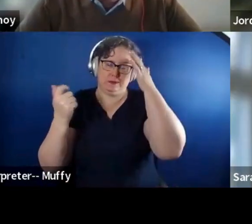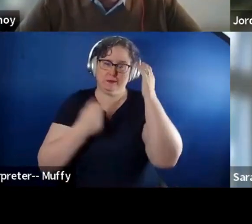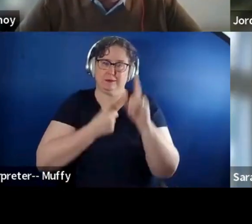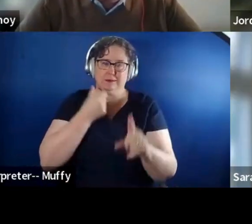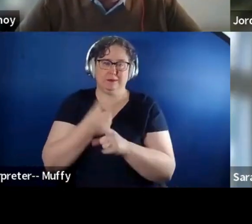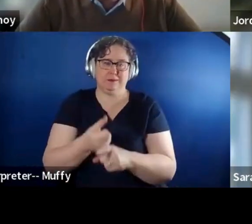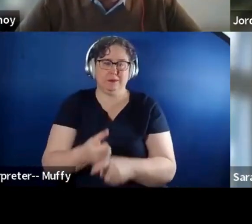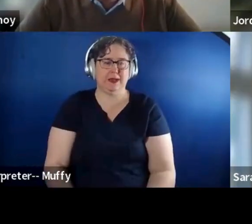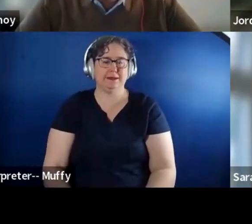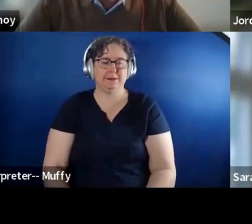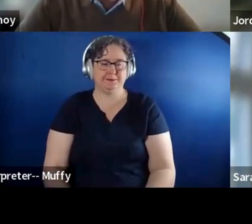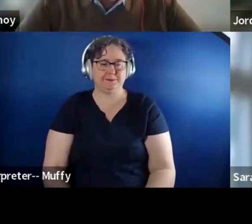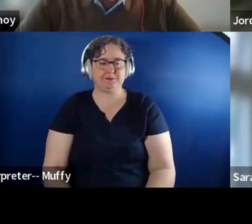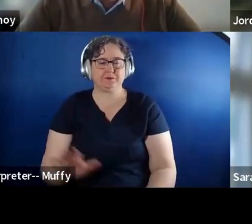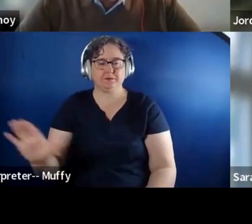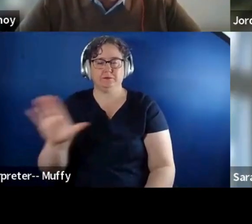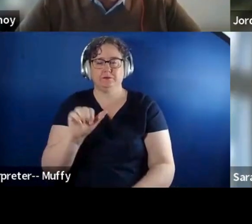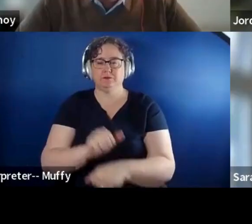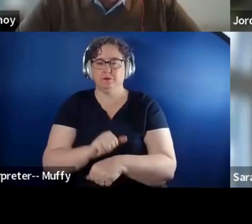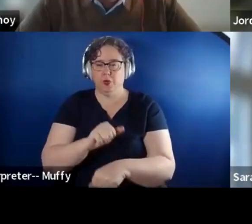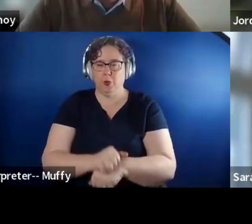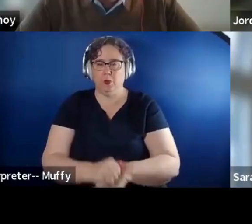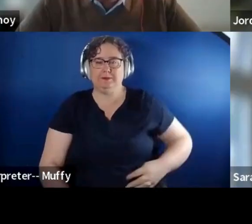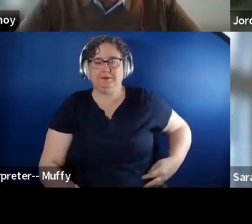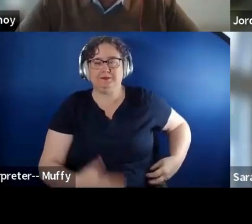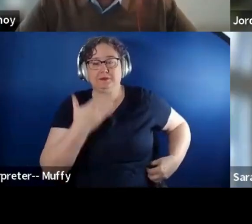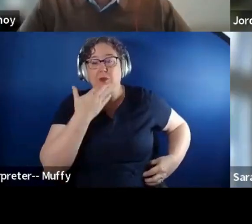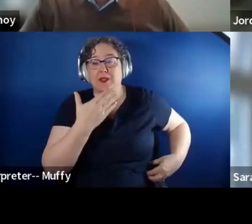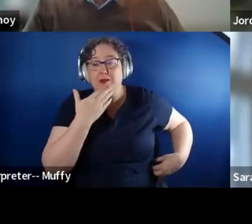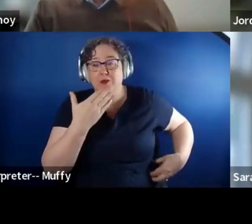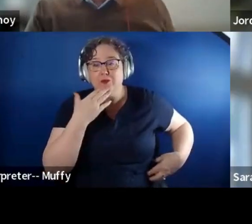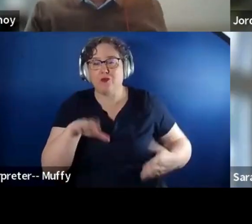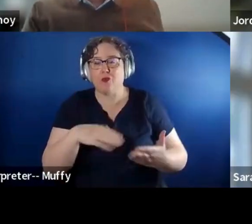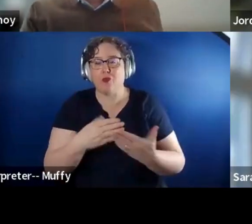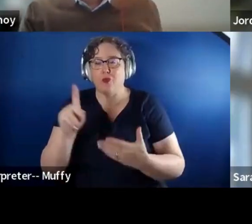impact that the work you do makes. So thank you for all you do.